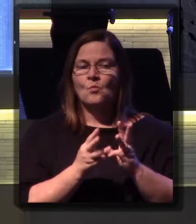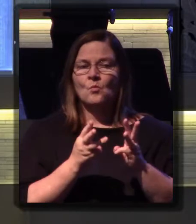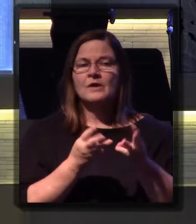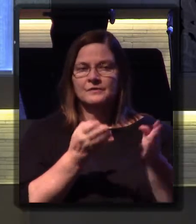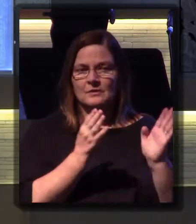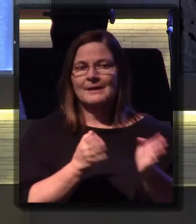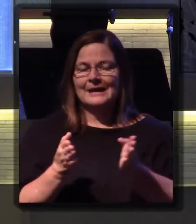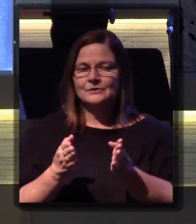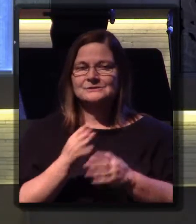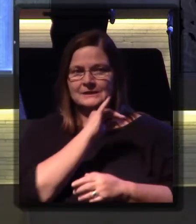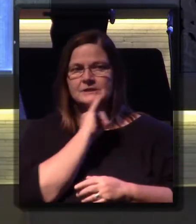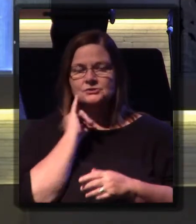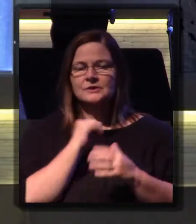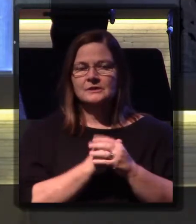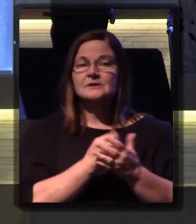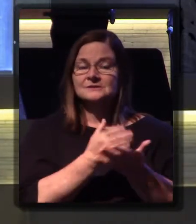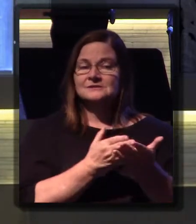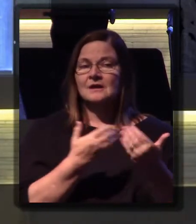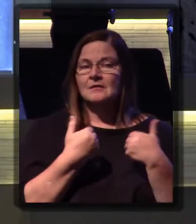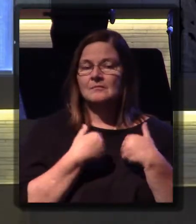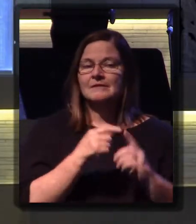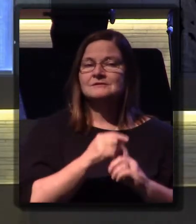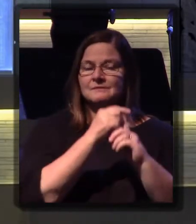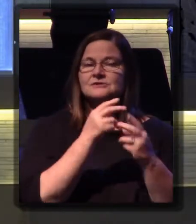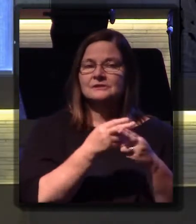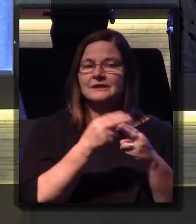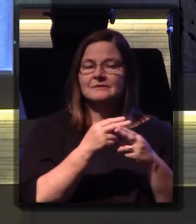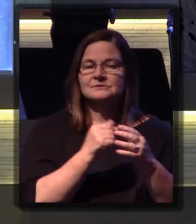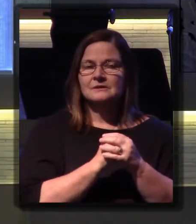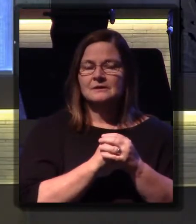There are some severe weather patterns in Israel.